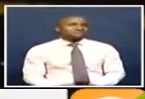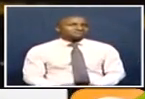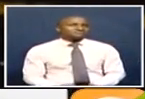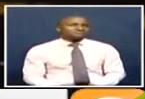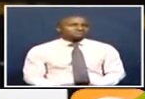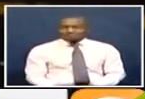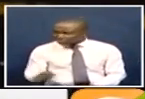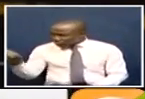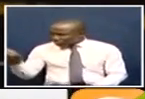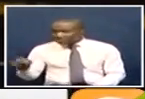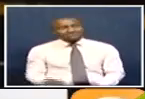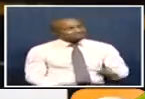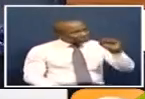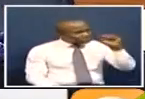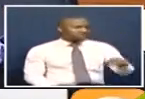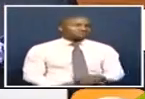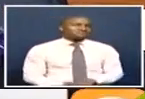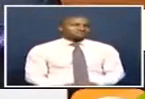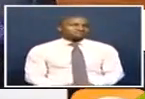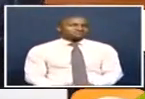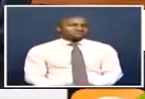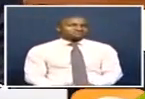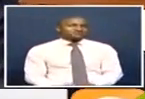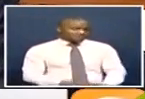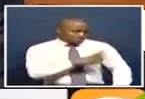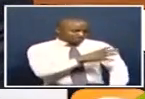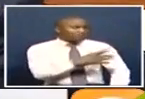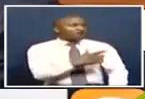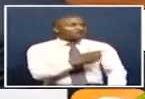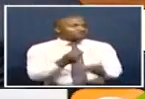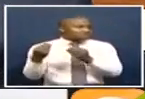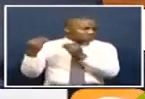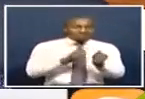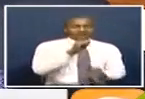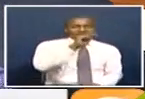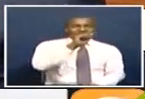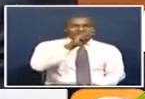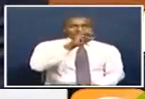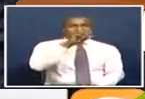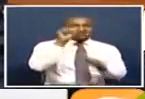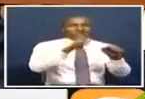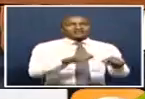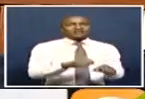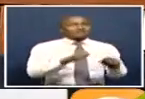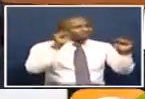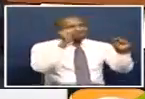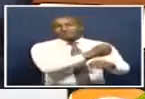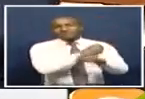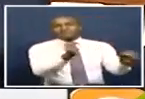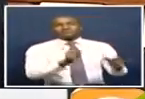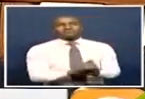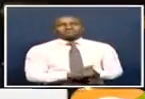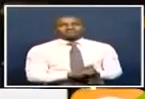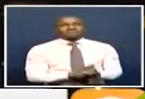You. Yeah. So you cannot amass wealth and power and then you say you can beat Francis Atwoli. No. No way. No way. No